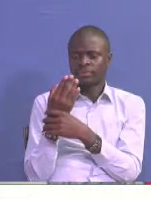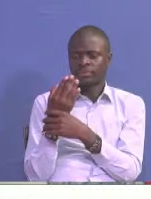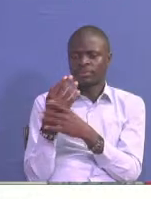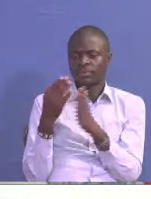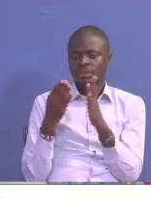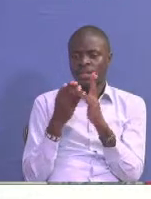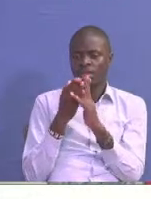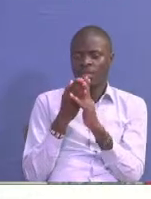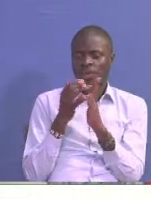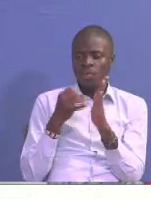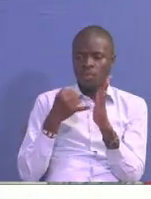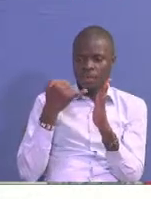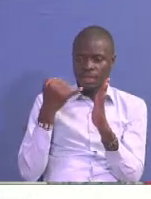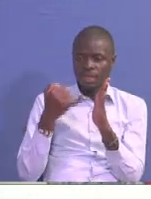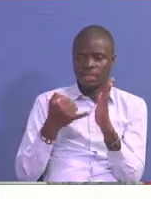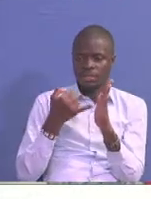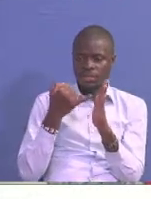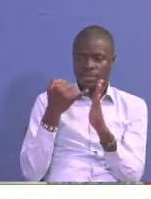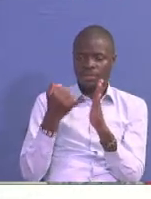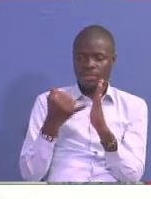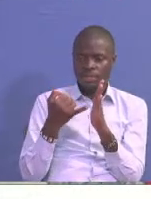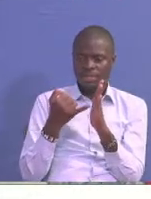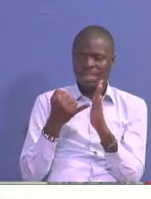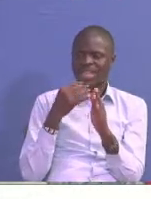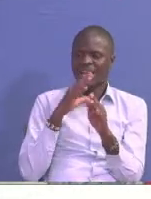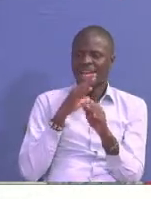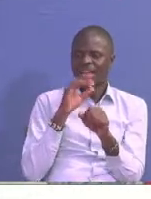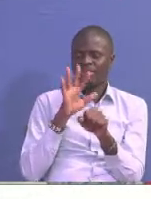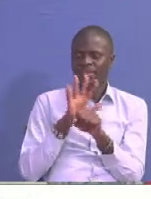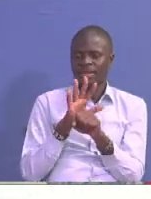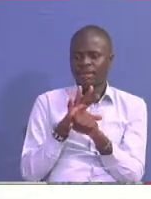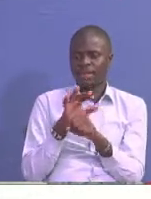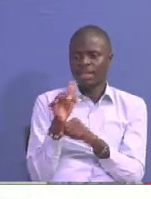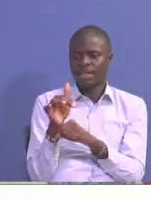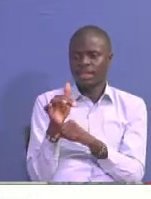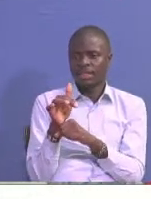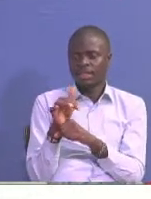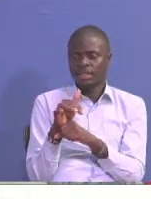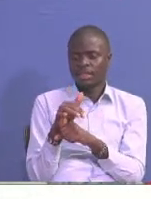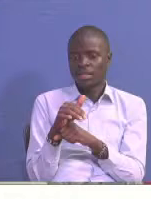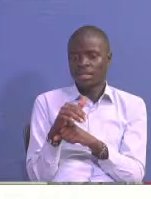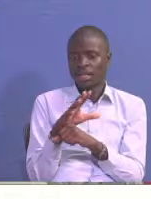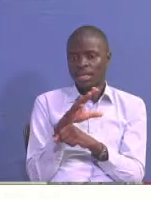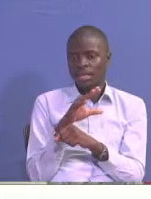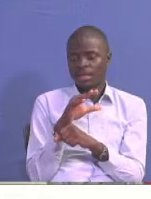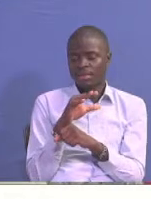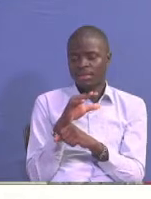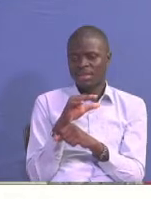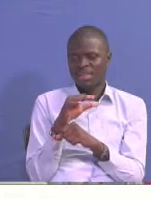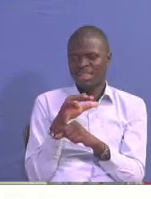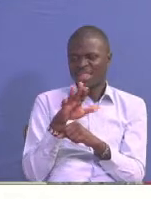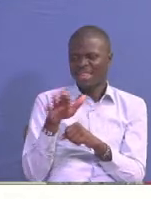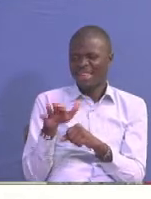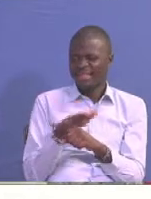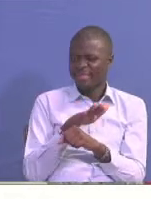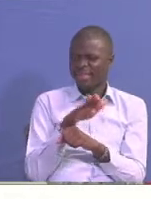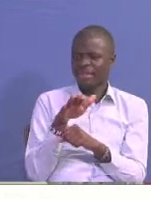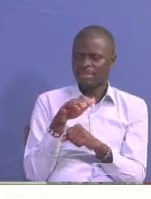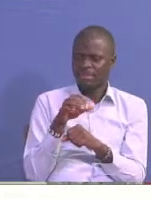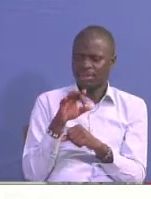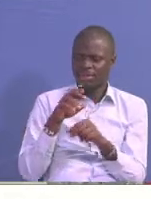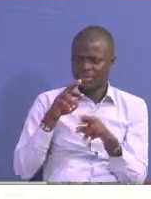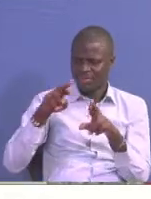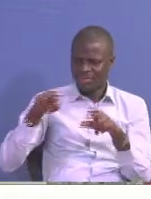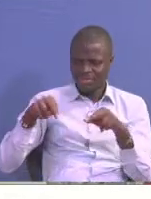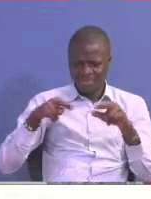through industrialization, value addition, and so many other things, then the environment of research,